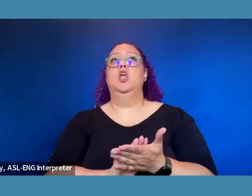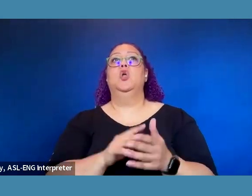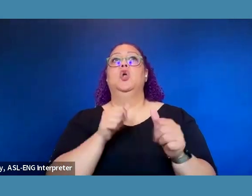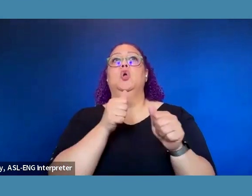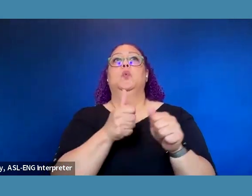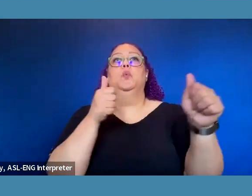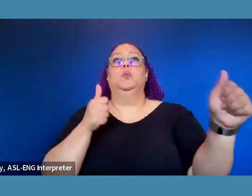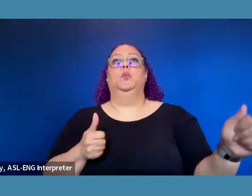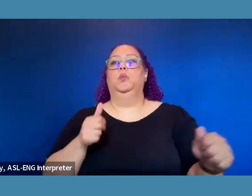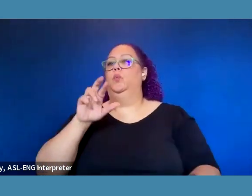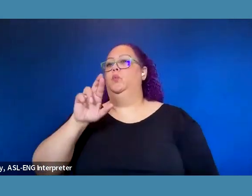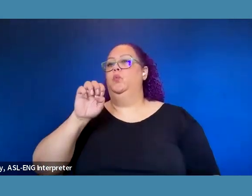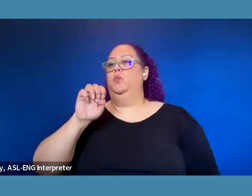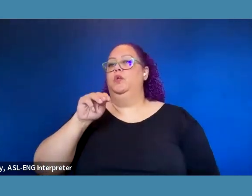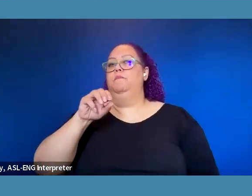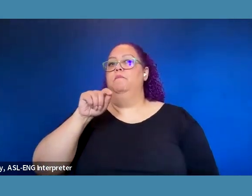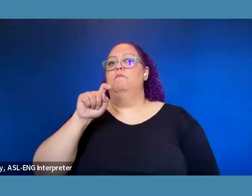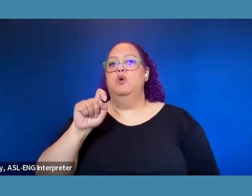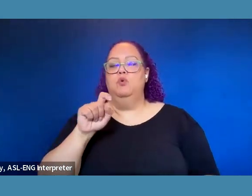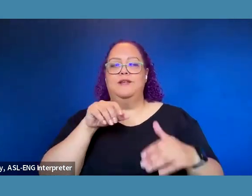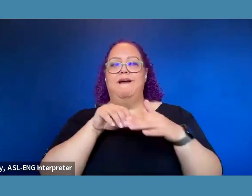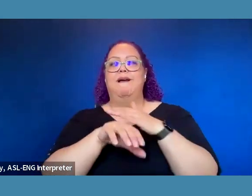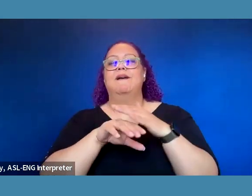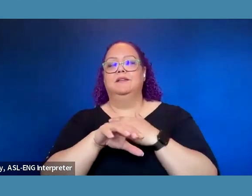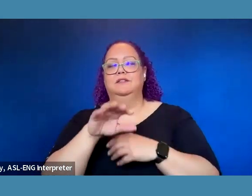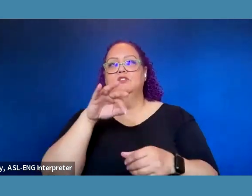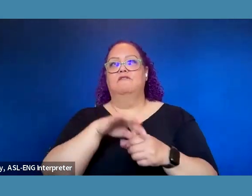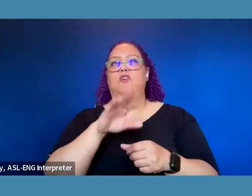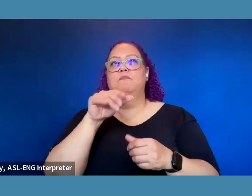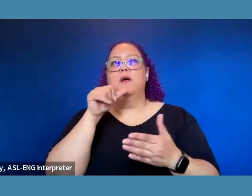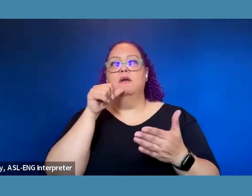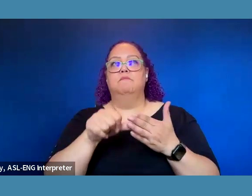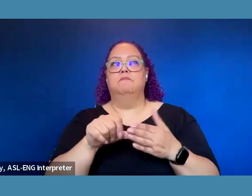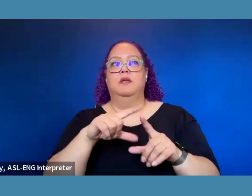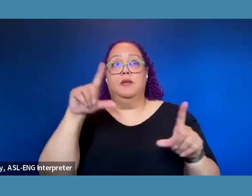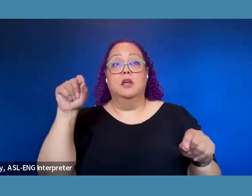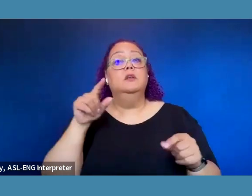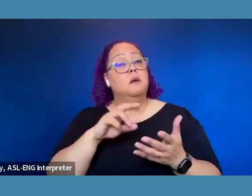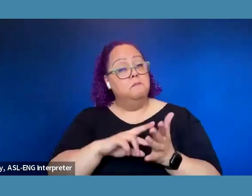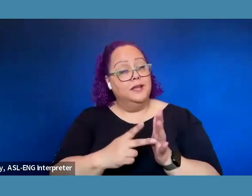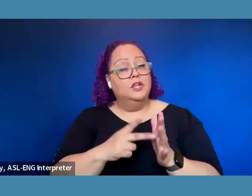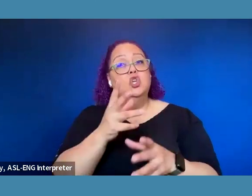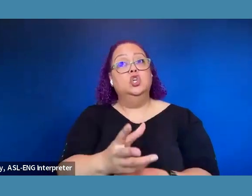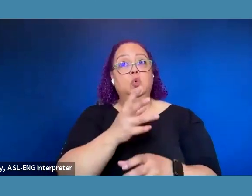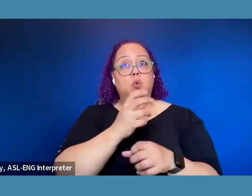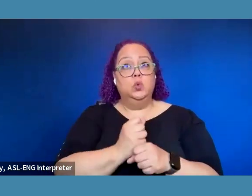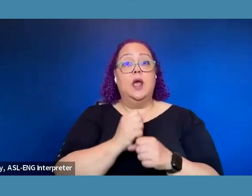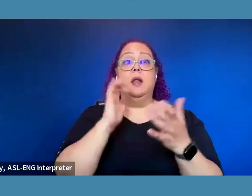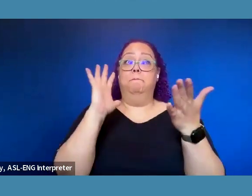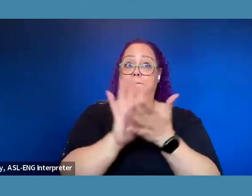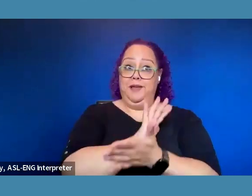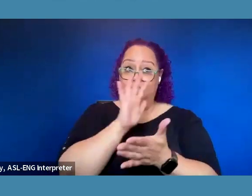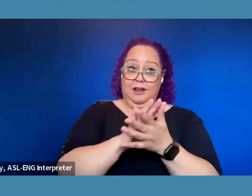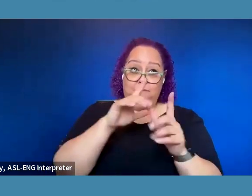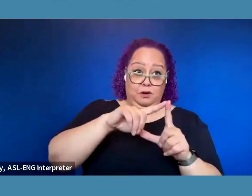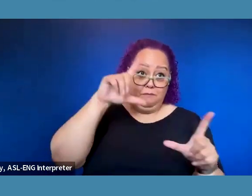ballot. So you'll receive both a standard paper ballot and the accessible ballot in your